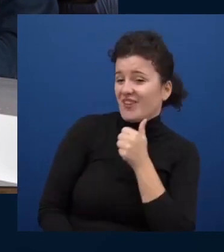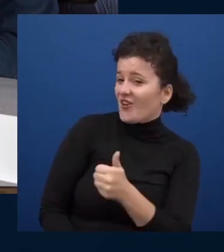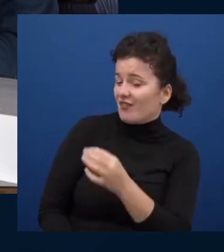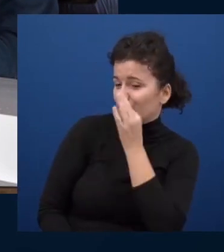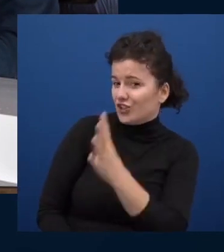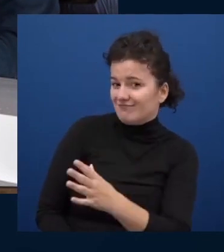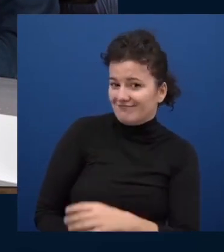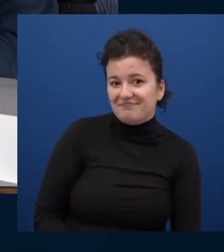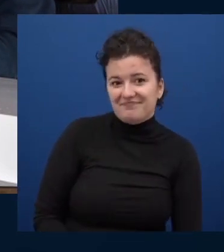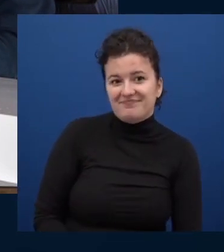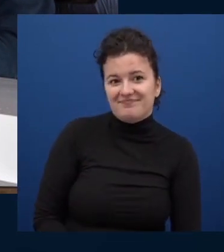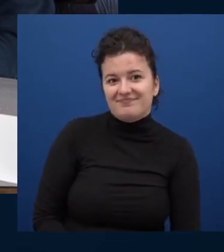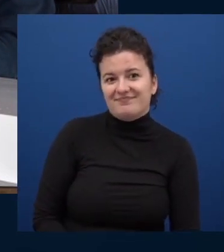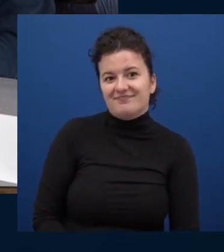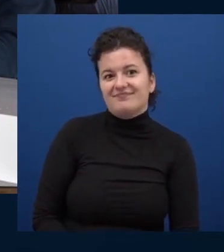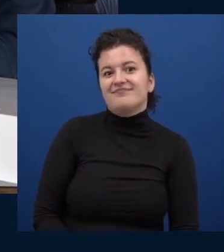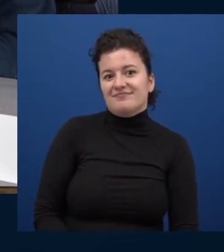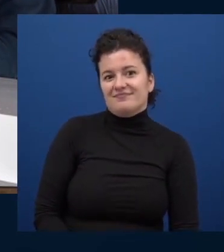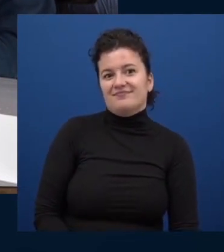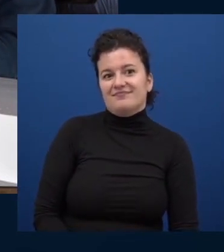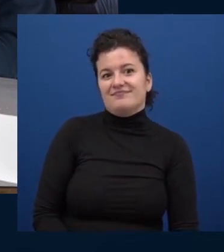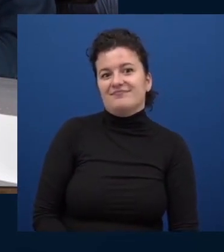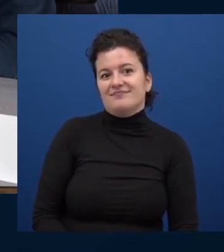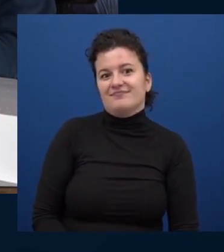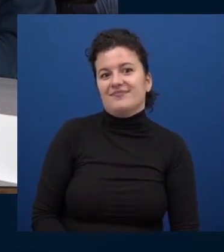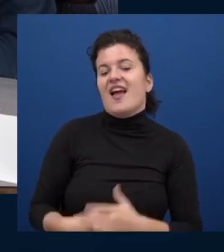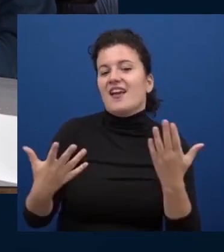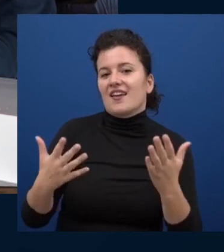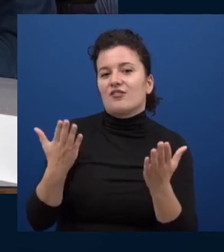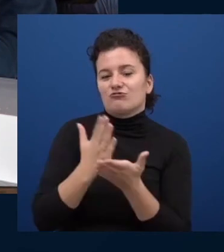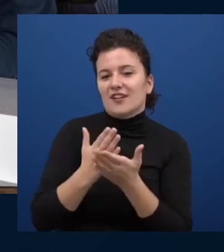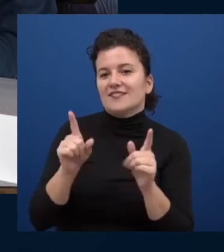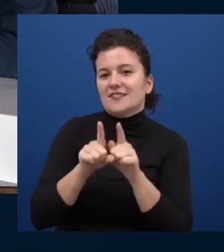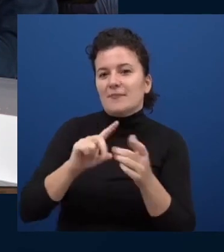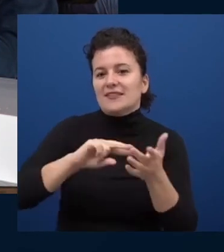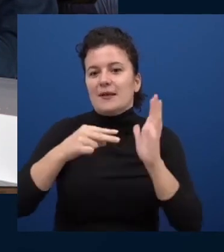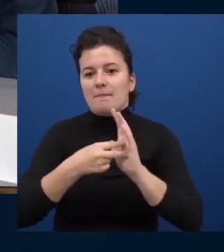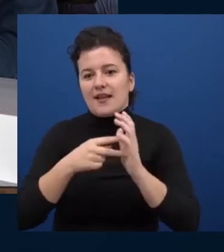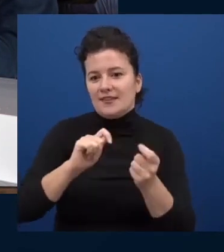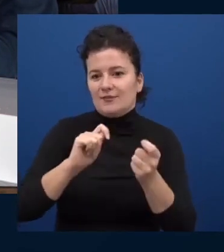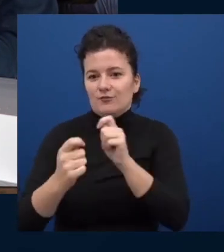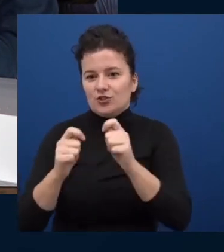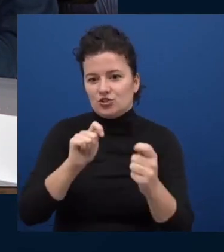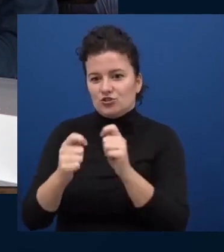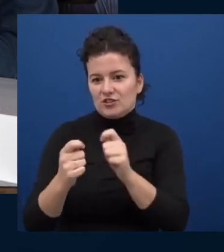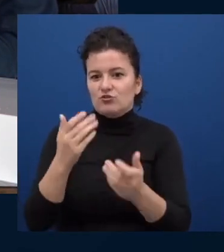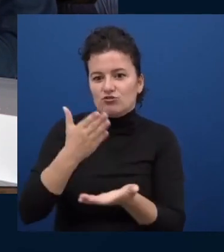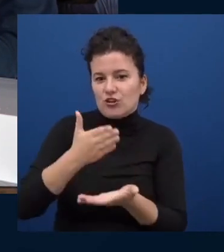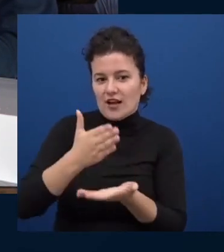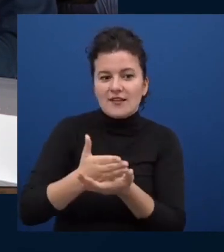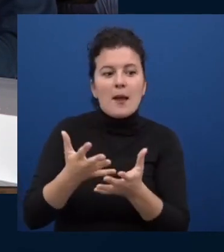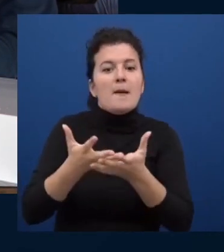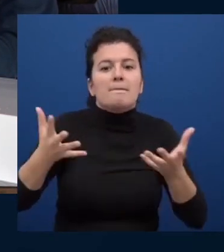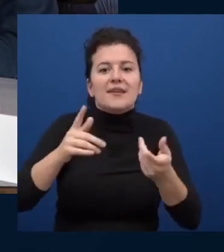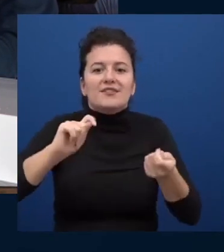now iterating far quicker and moving to semantic versioning as well, these big breaking changes become less of a big deal.